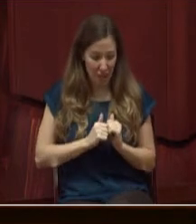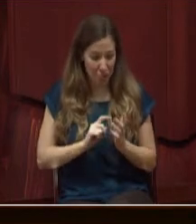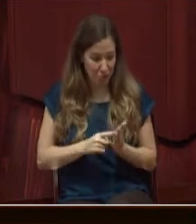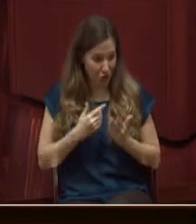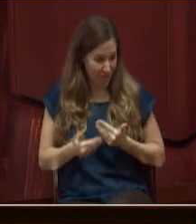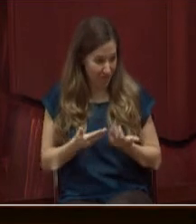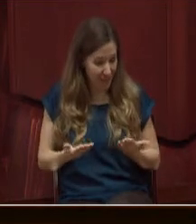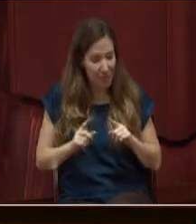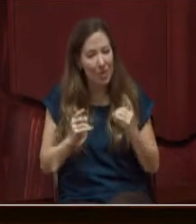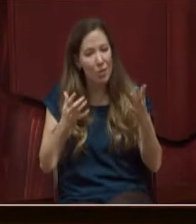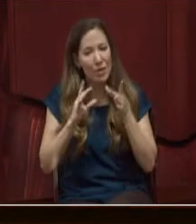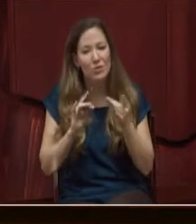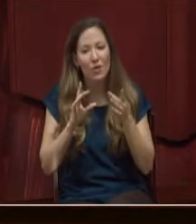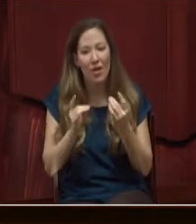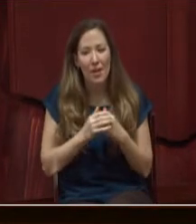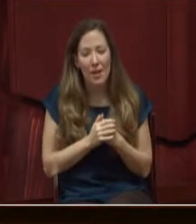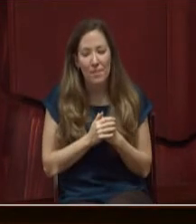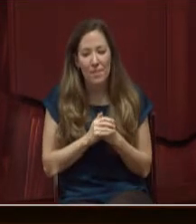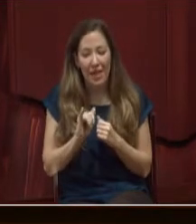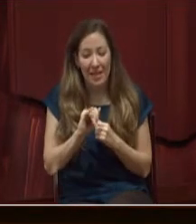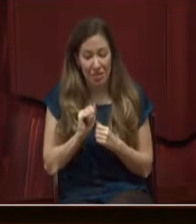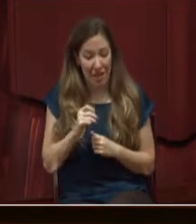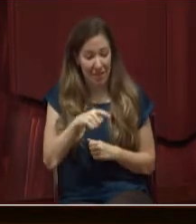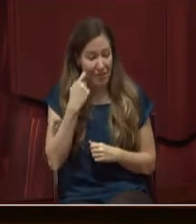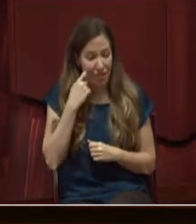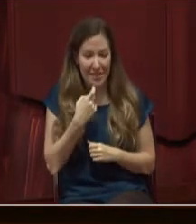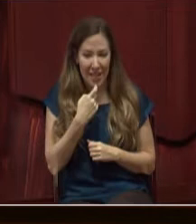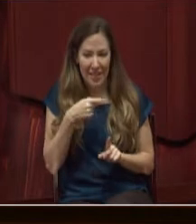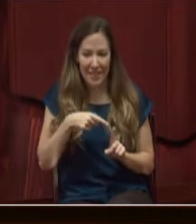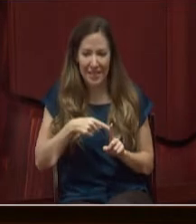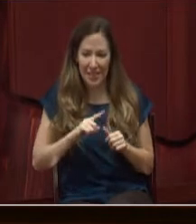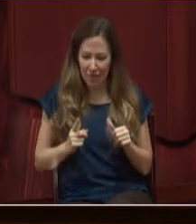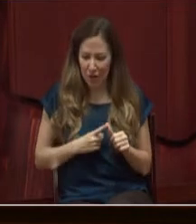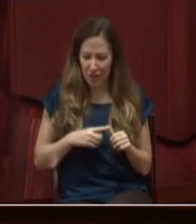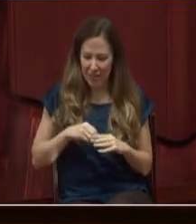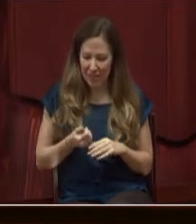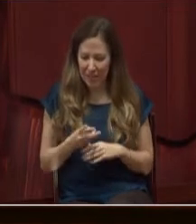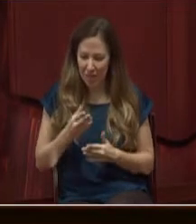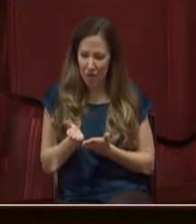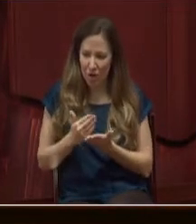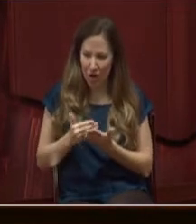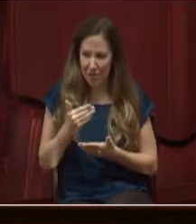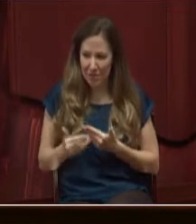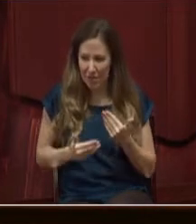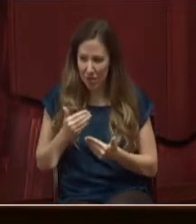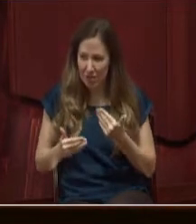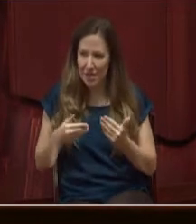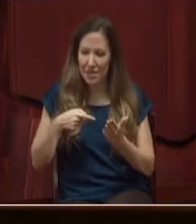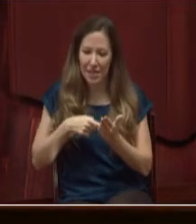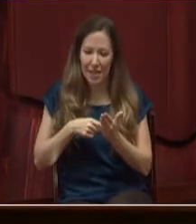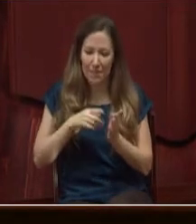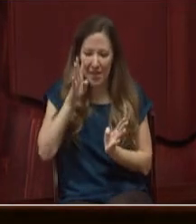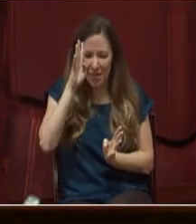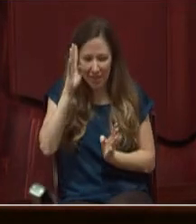I wanted to talk, this is, as Jeff has said, this is probably going to be the first in a several-part series of the innovations and bureaucratic breakthroughs